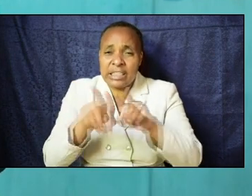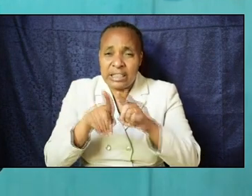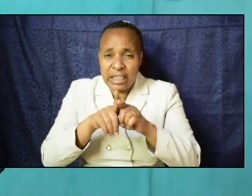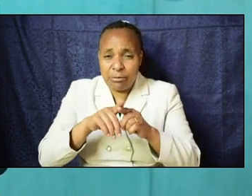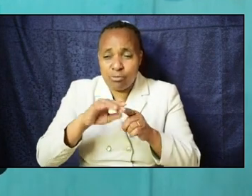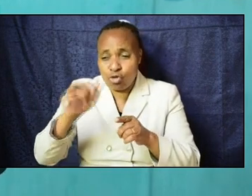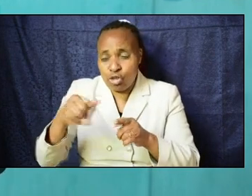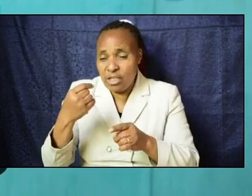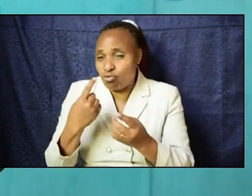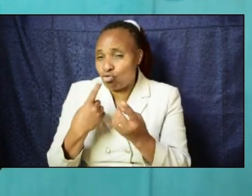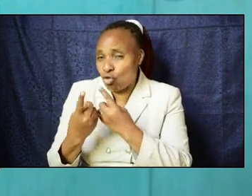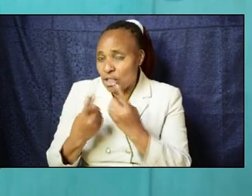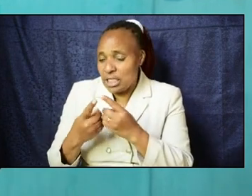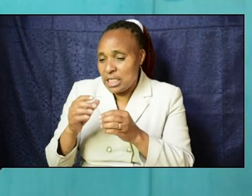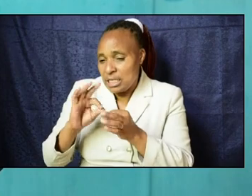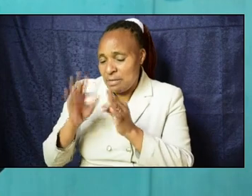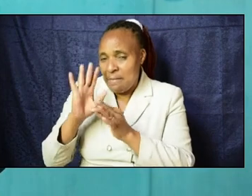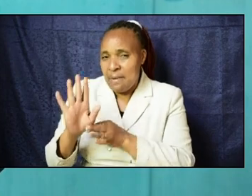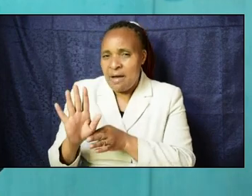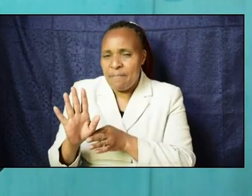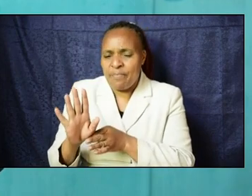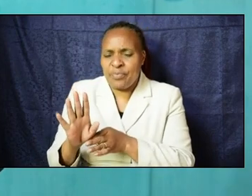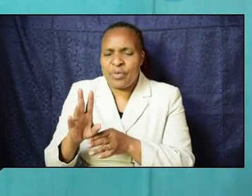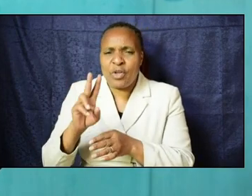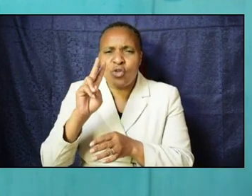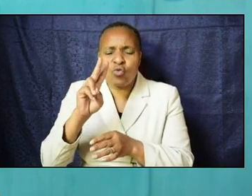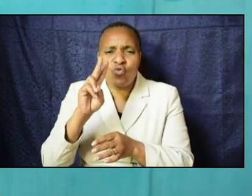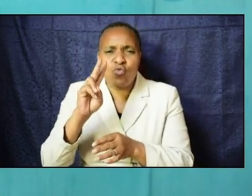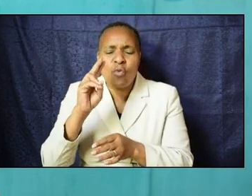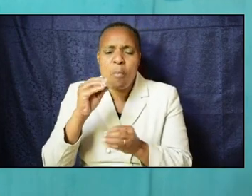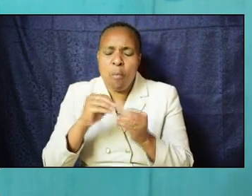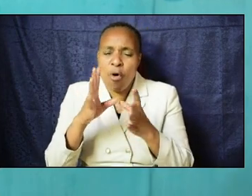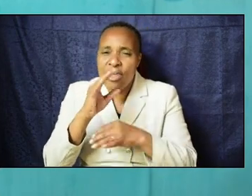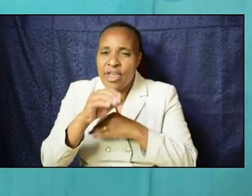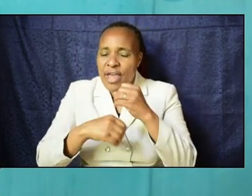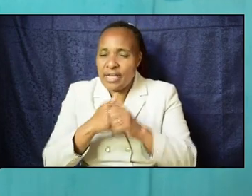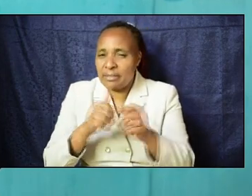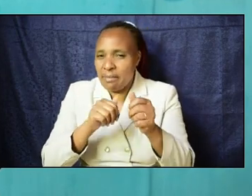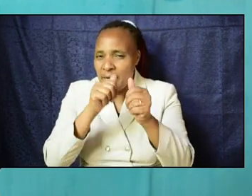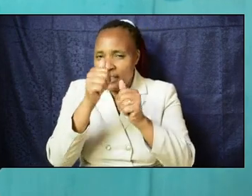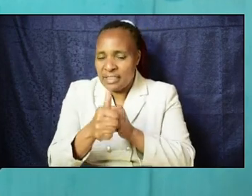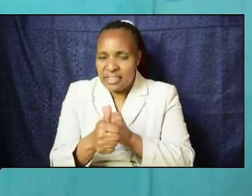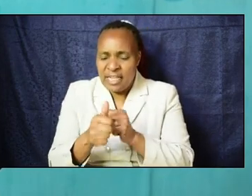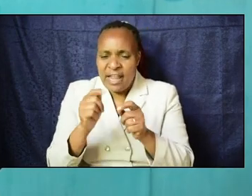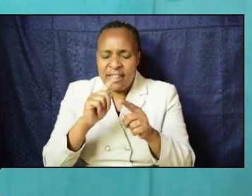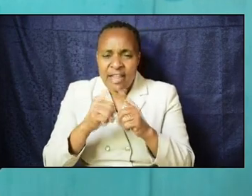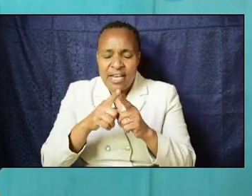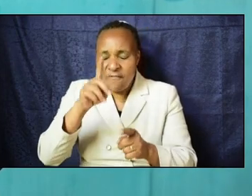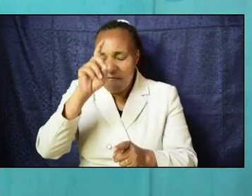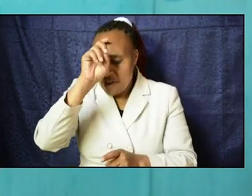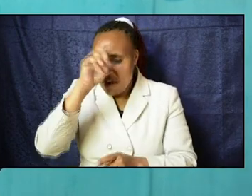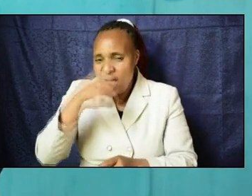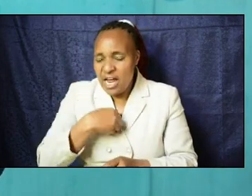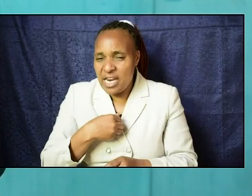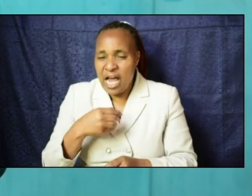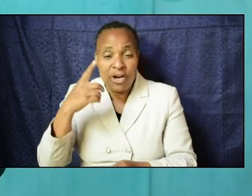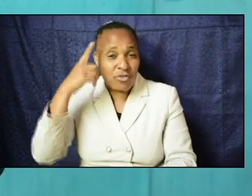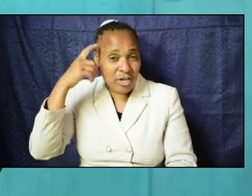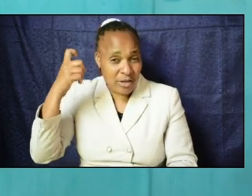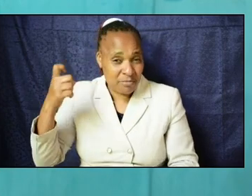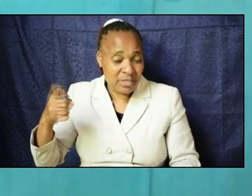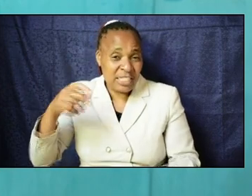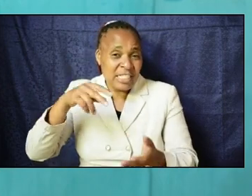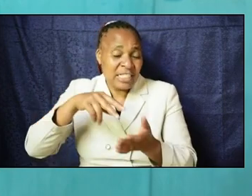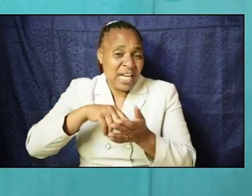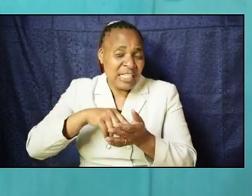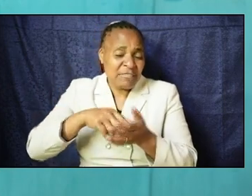his interpretation. So two full years passed by, and Pharaoh had a dream. He was standing by the